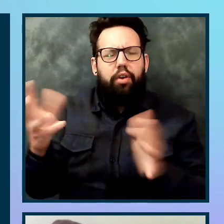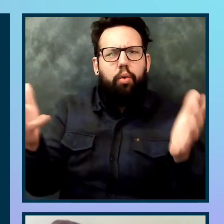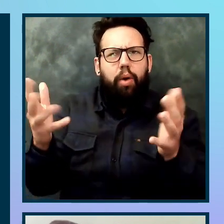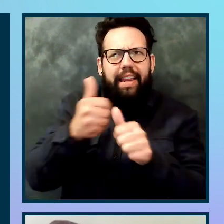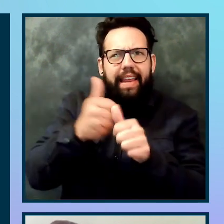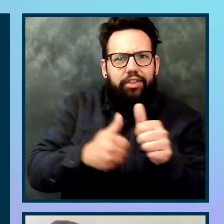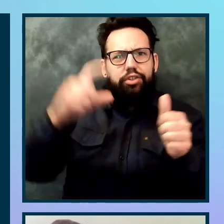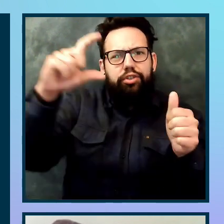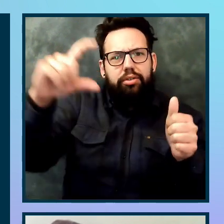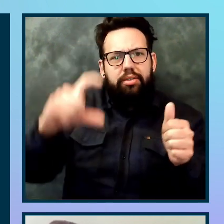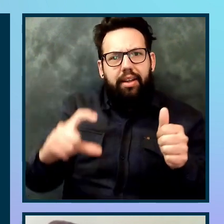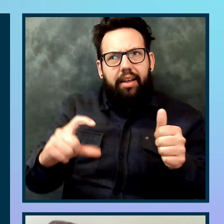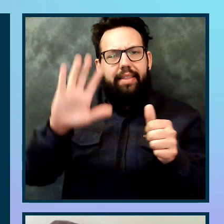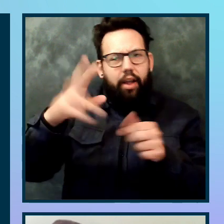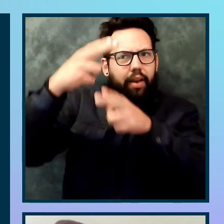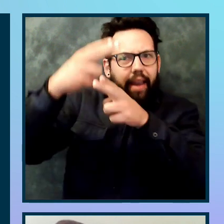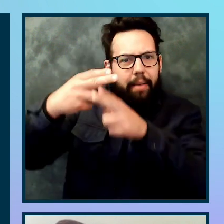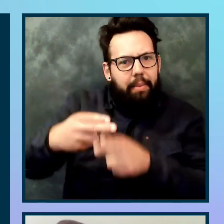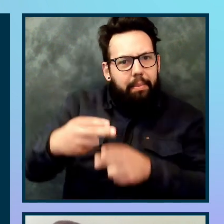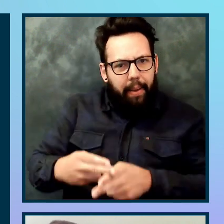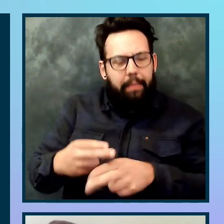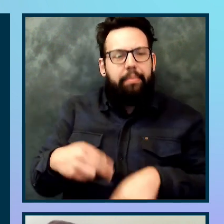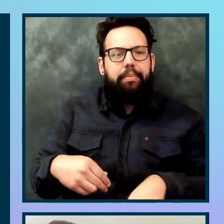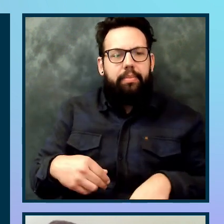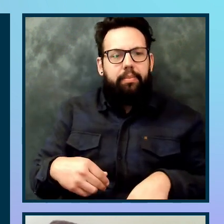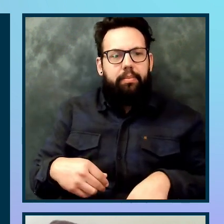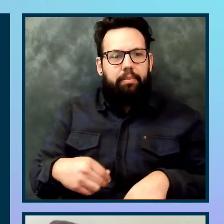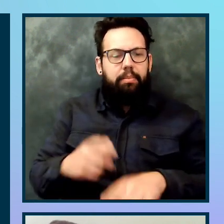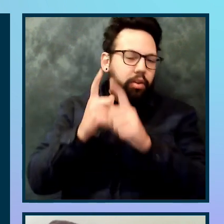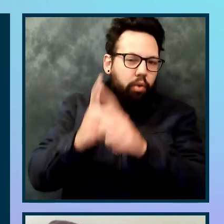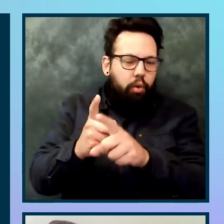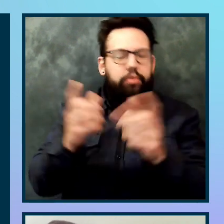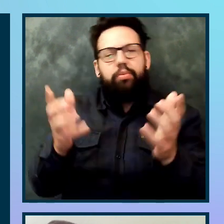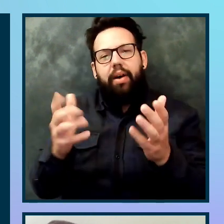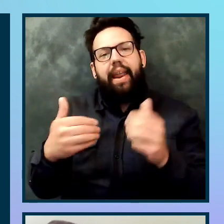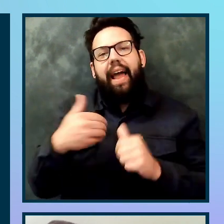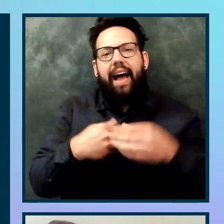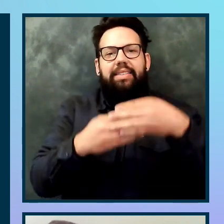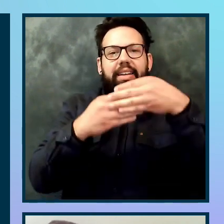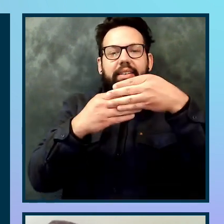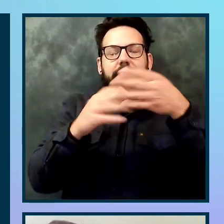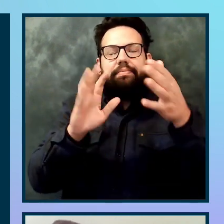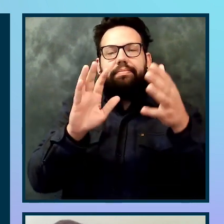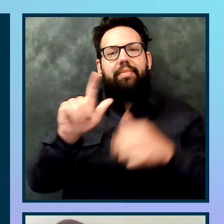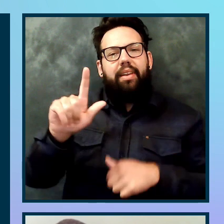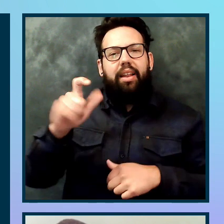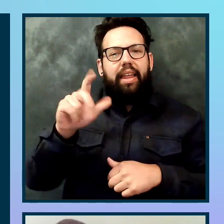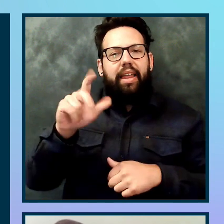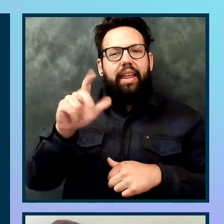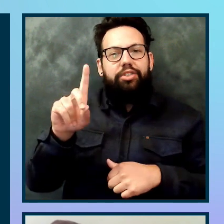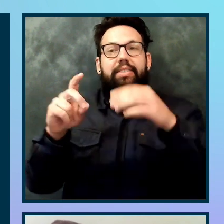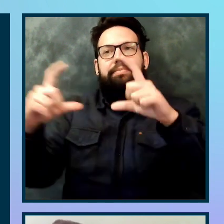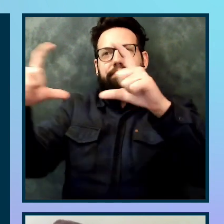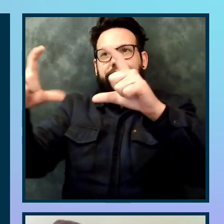and it also requires, or ideally has, a legend as the first item in the field set inside of it. And the